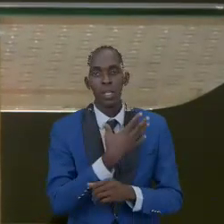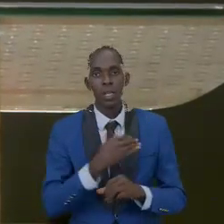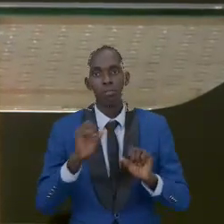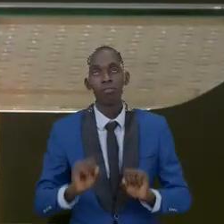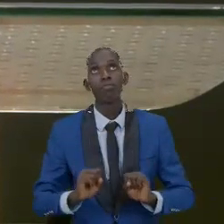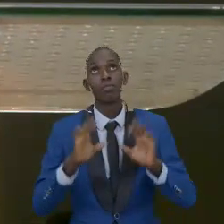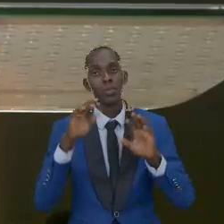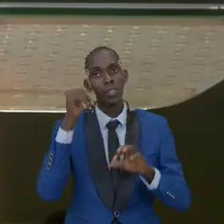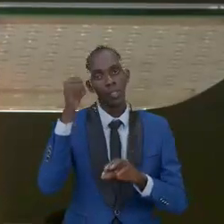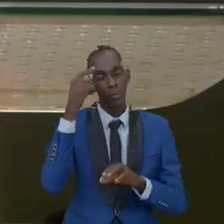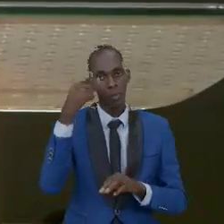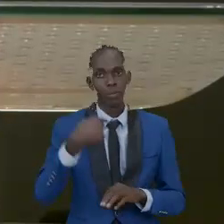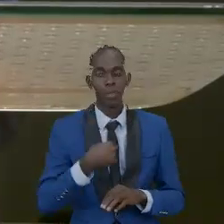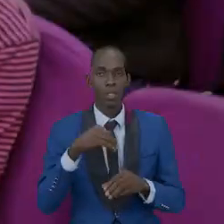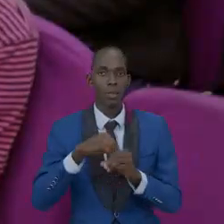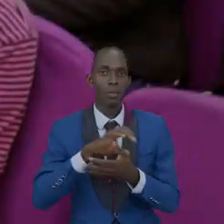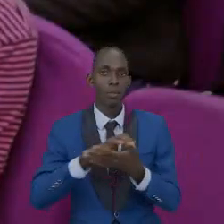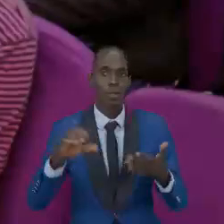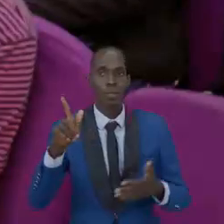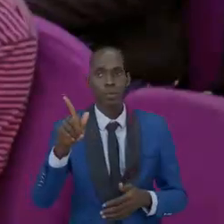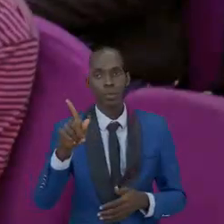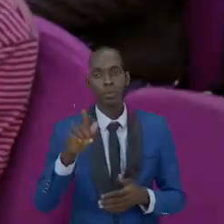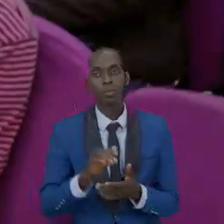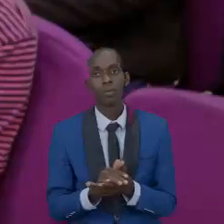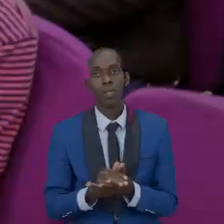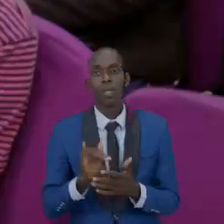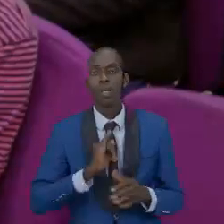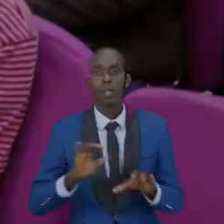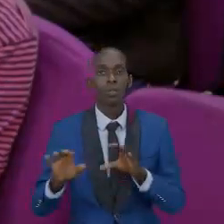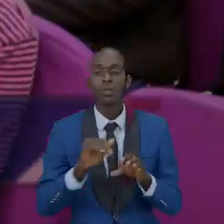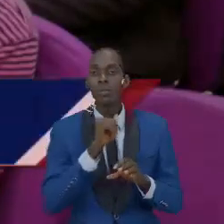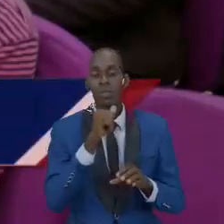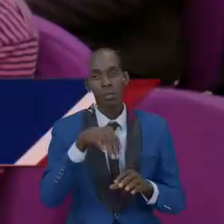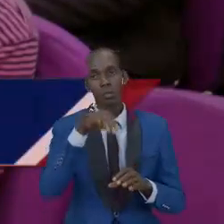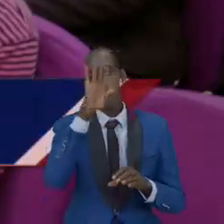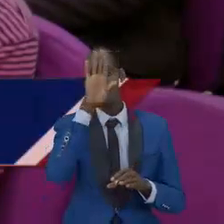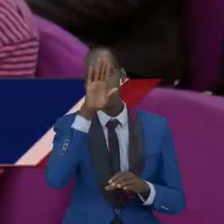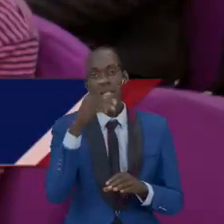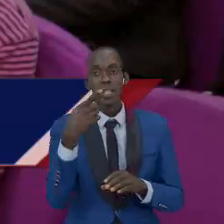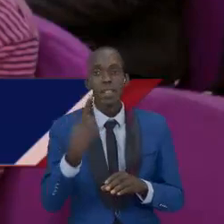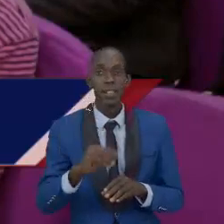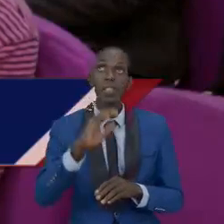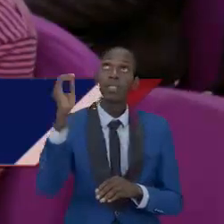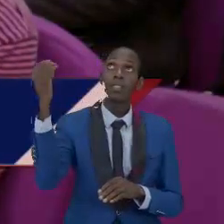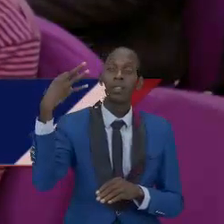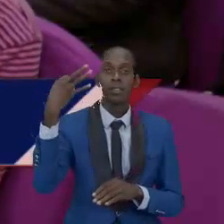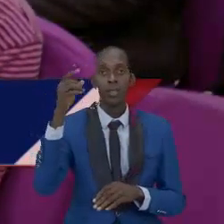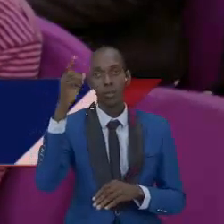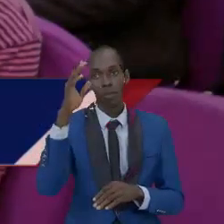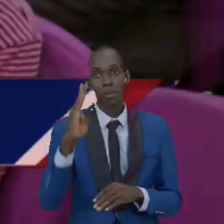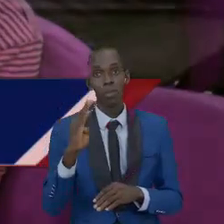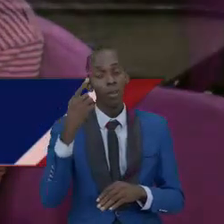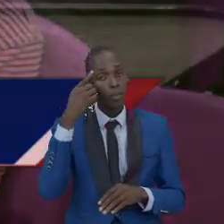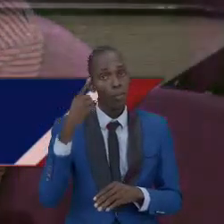himself for me. Verse 21, I do not frustrate the grace of God. For